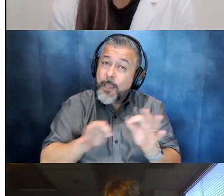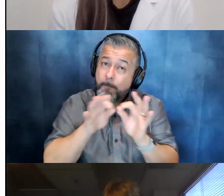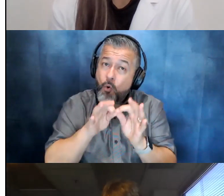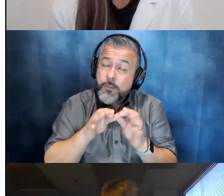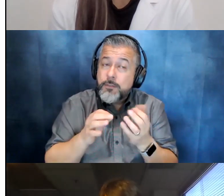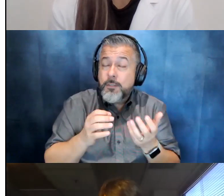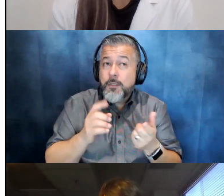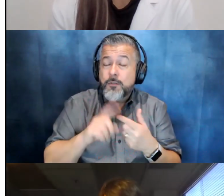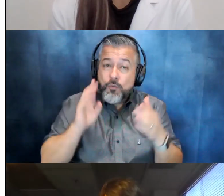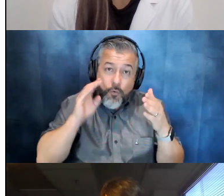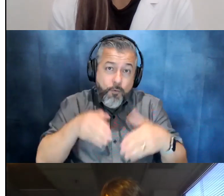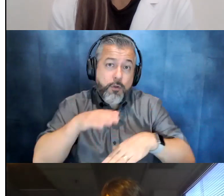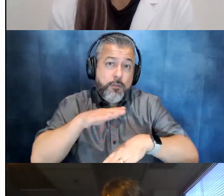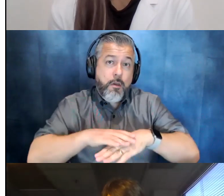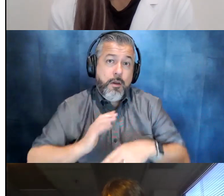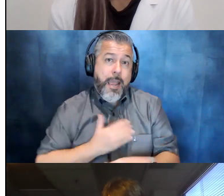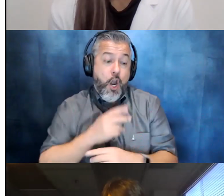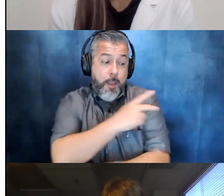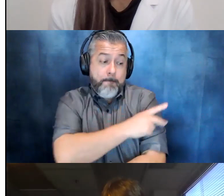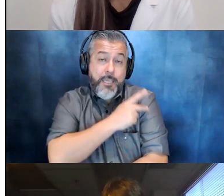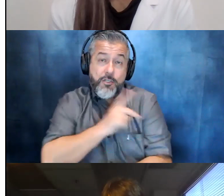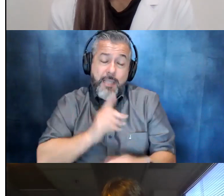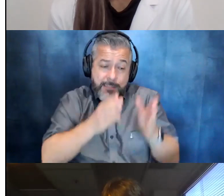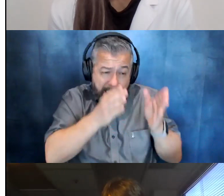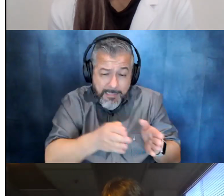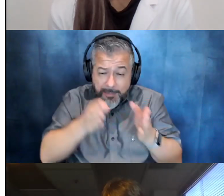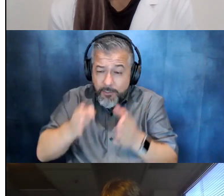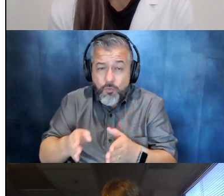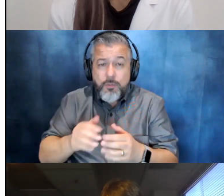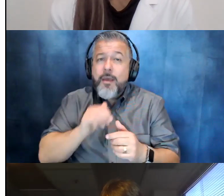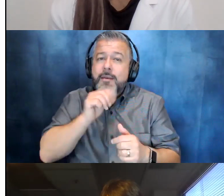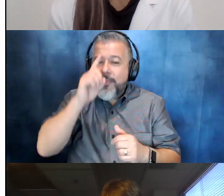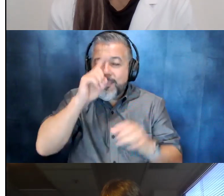to, focus on our patients as individuals and try to,